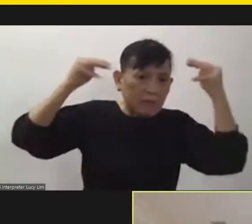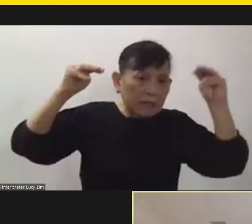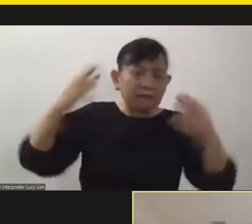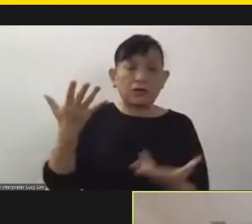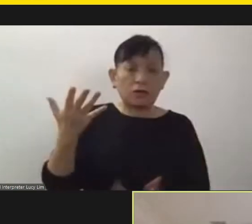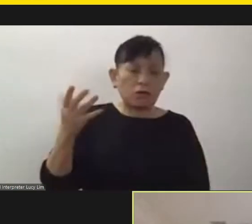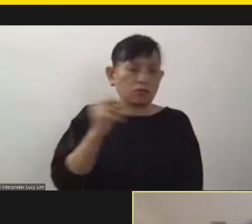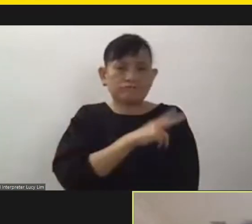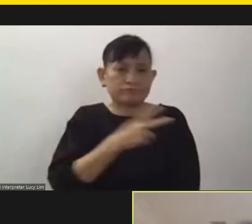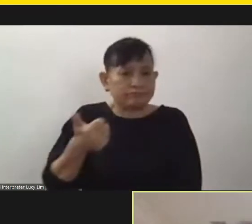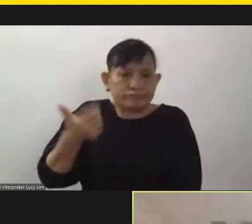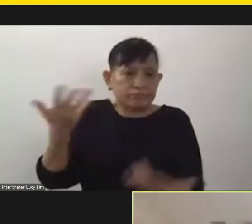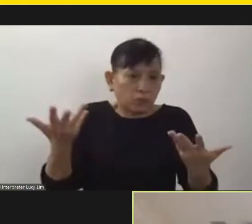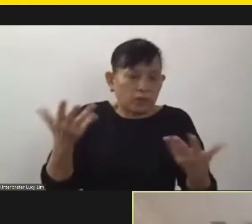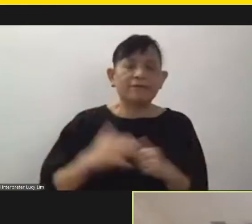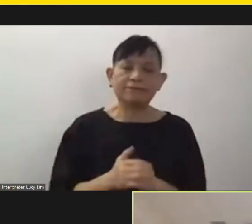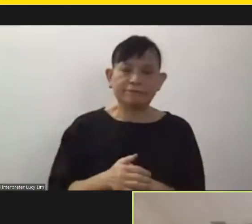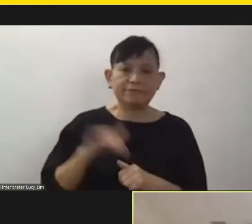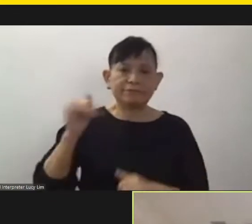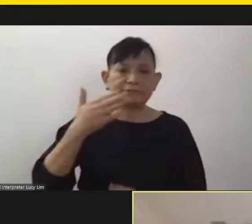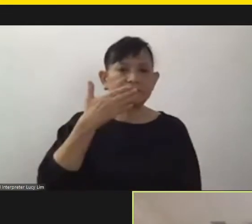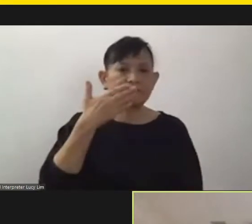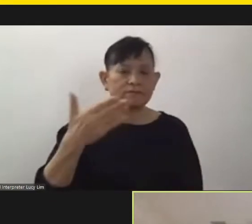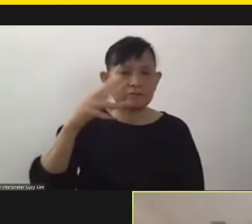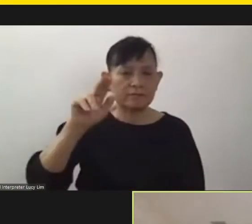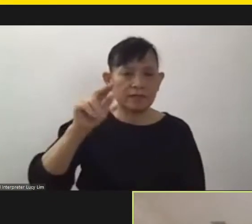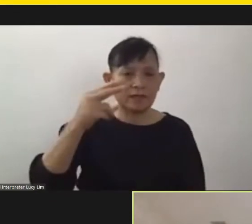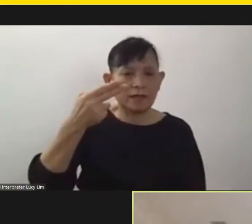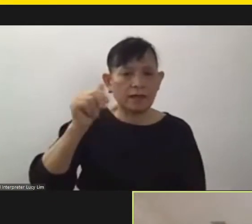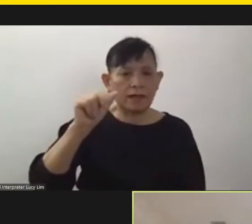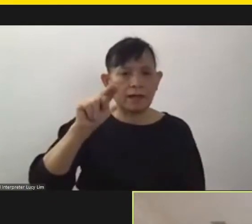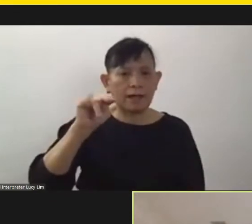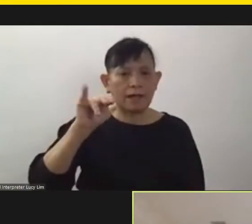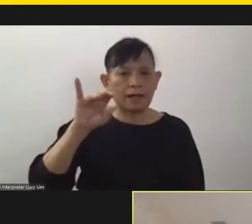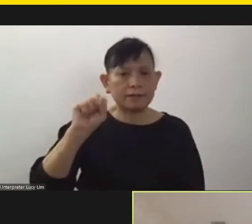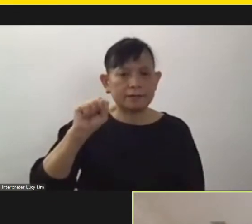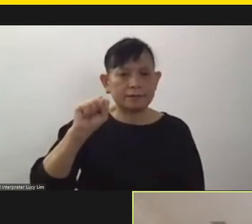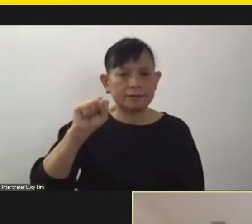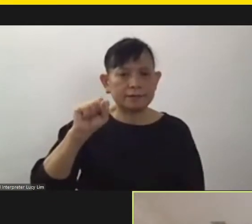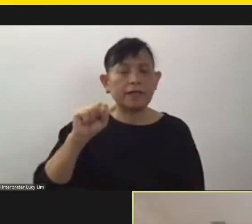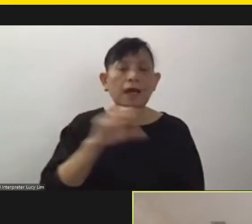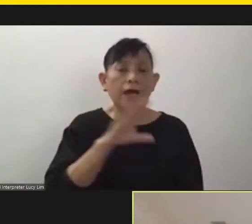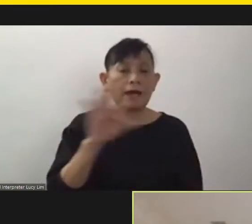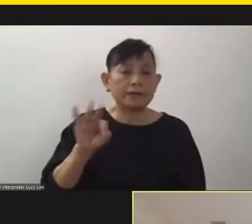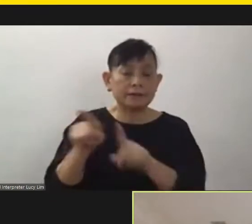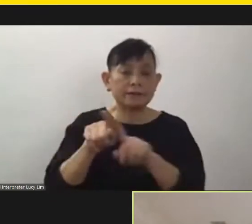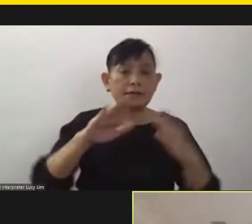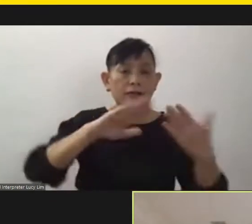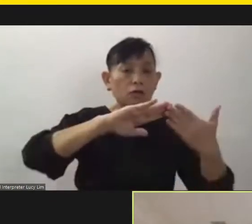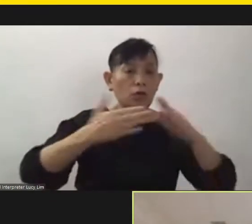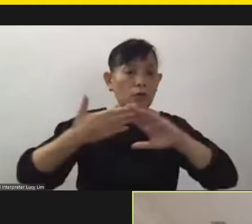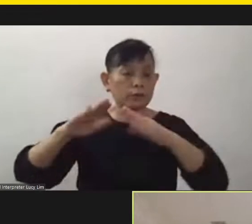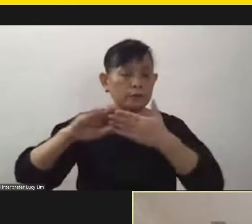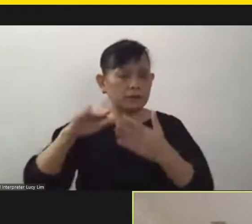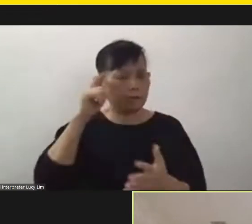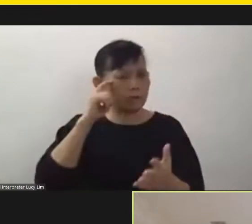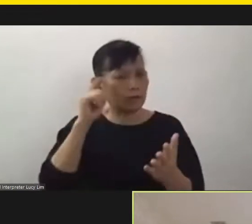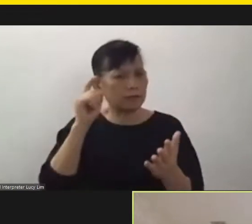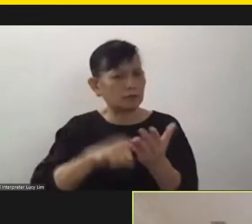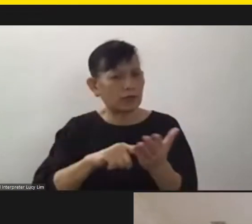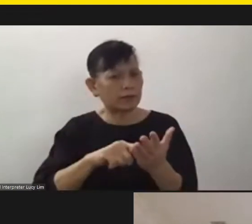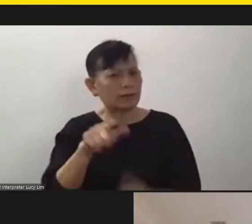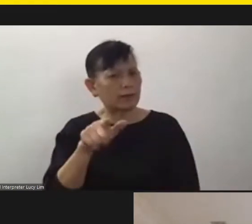Yeah, definitely. Thank you, thank you so much, Anis, for that input. It's something that we definitely, as a community, need to take note of,